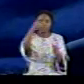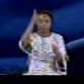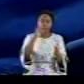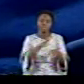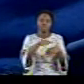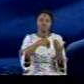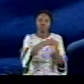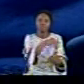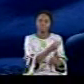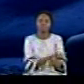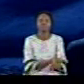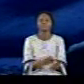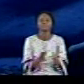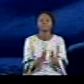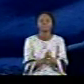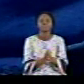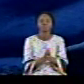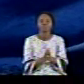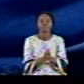It's gone. It's gone forever.